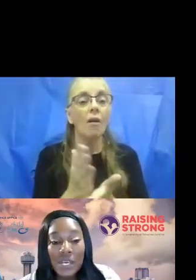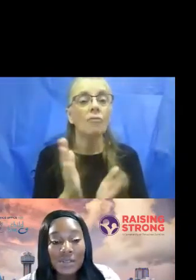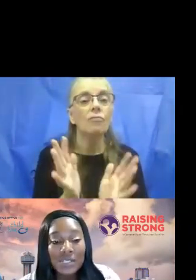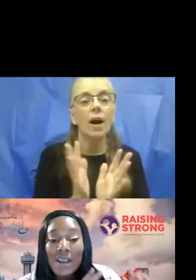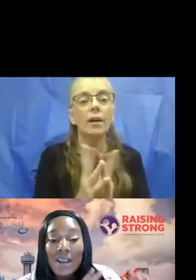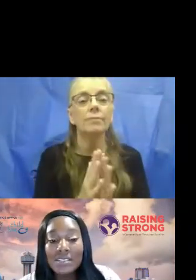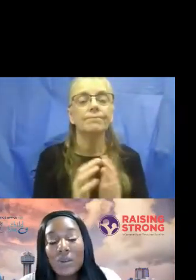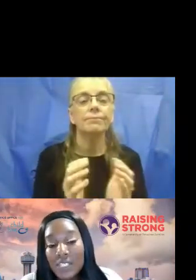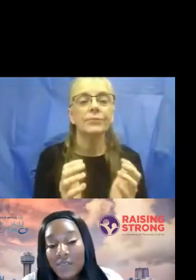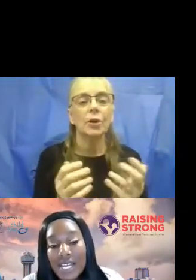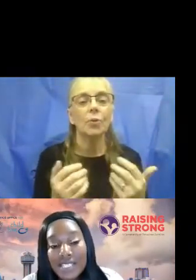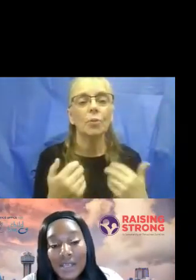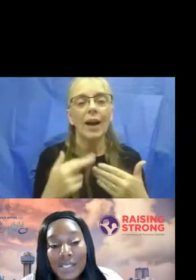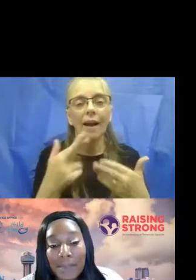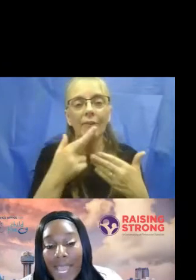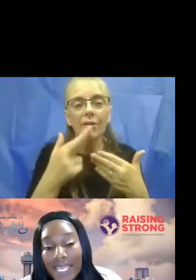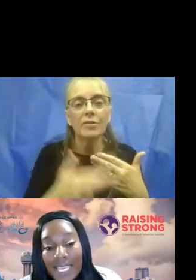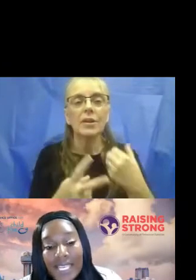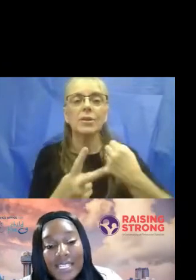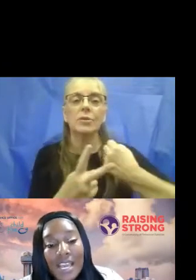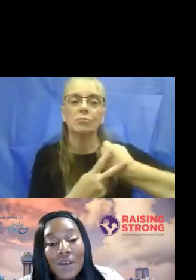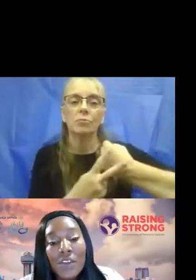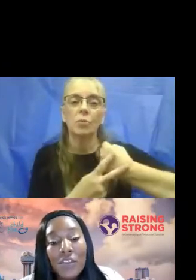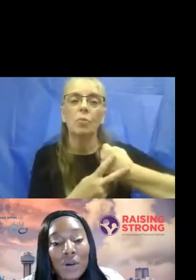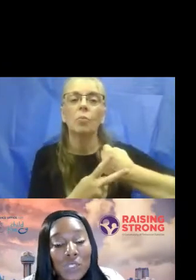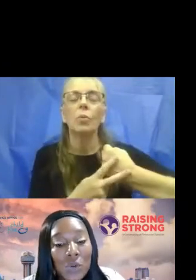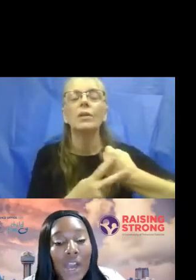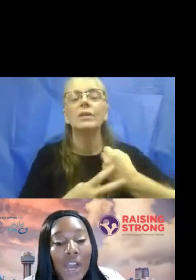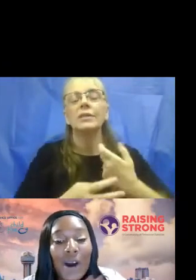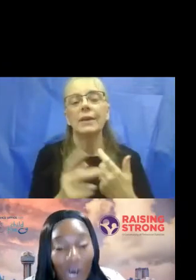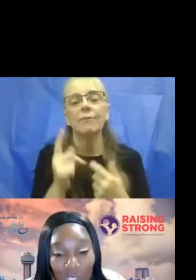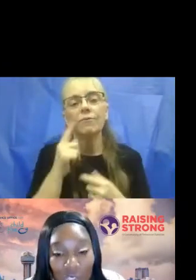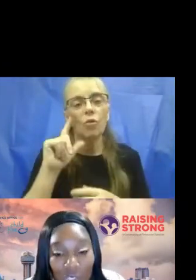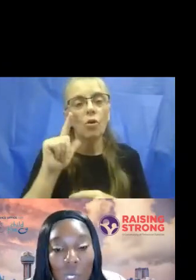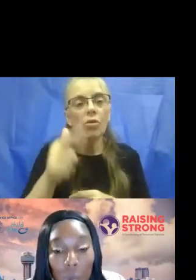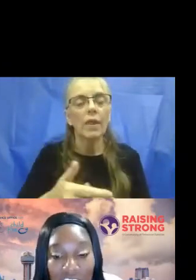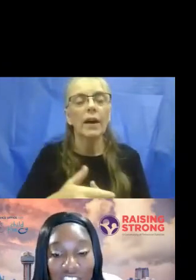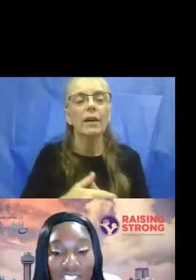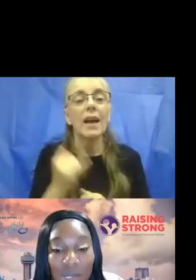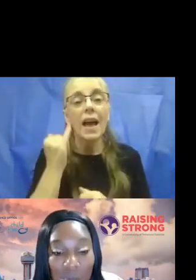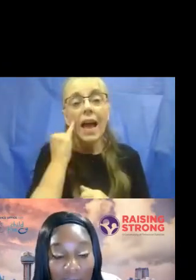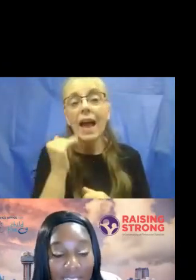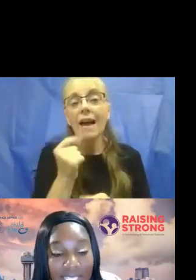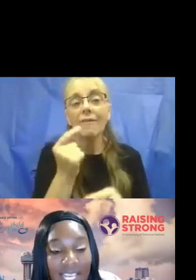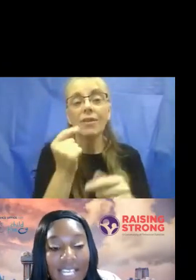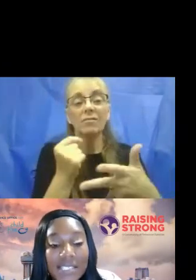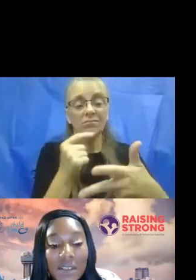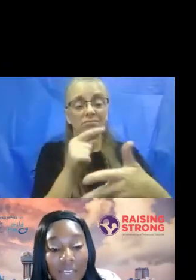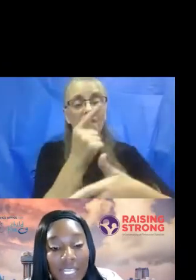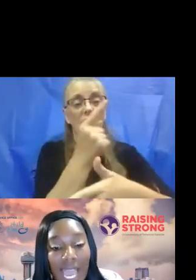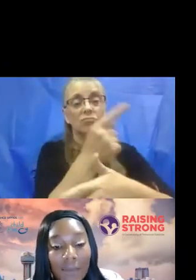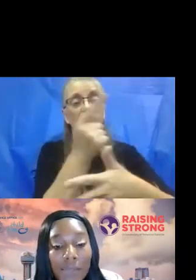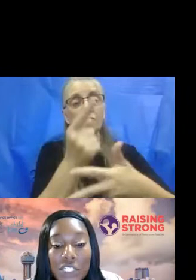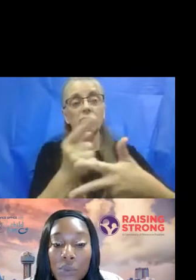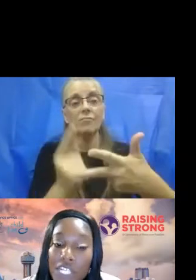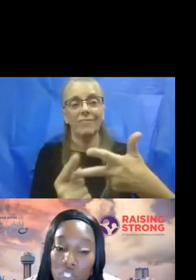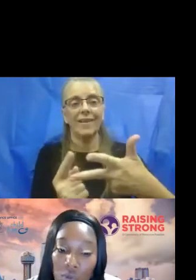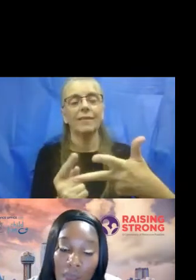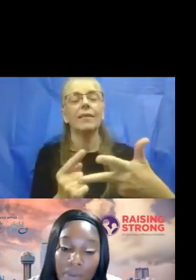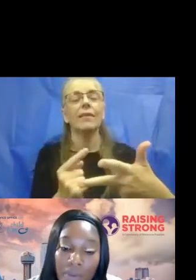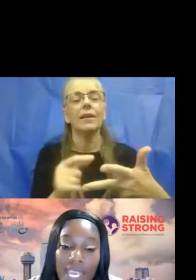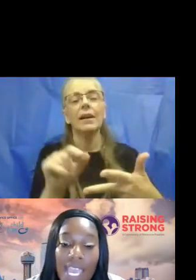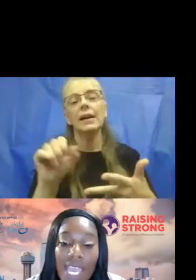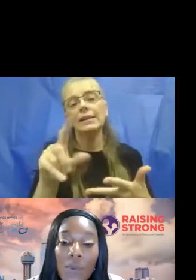those results. They are stored for us on the back end. For those who got all three questions correct, Sylvia and I will be doing